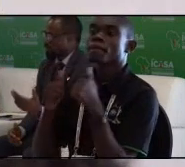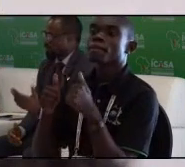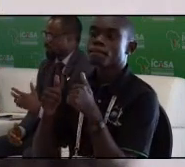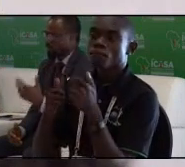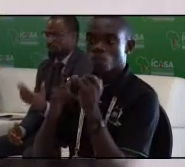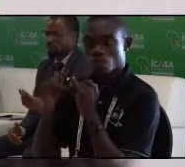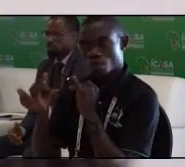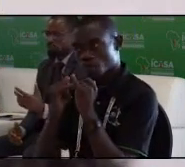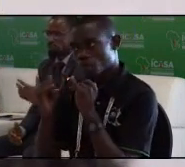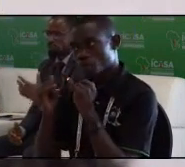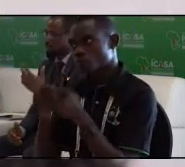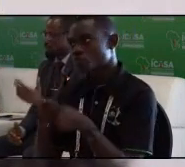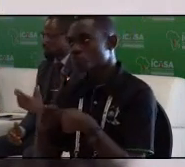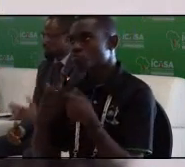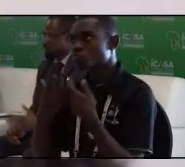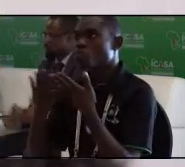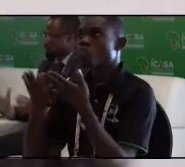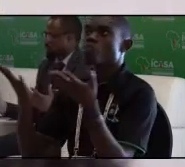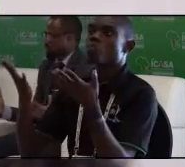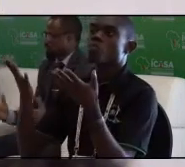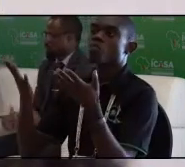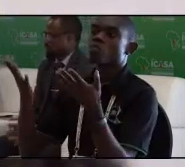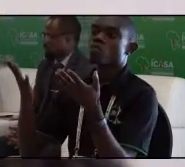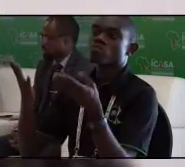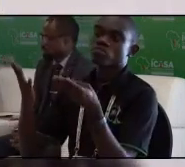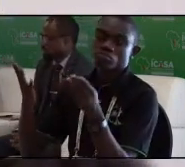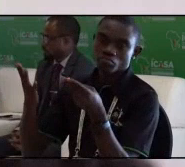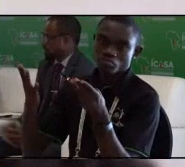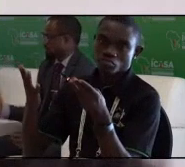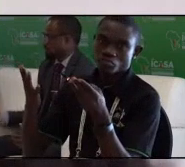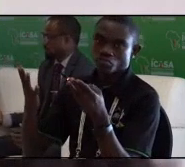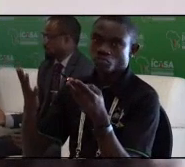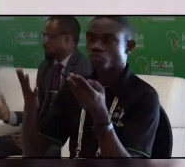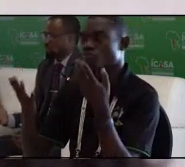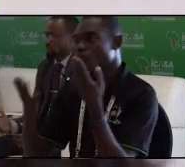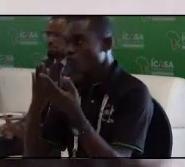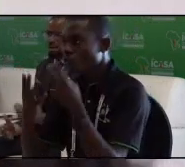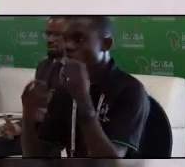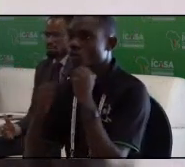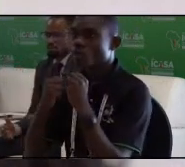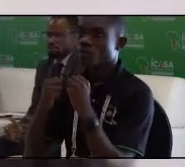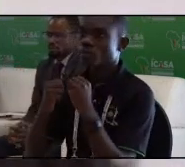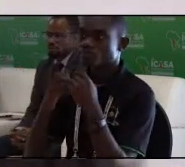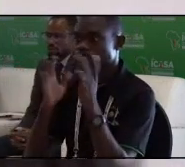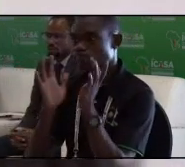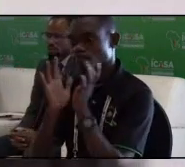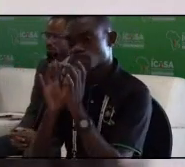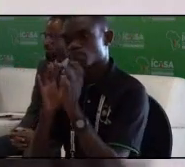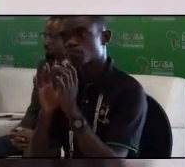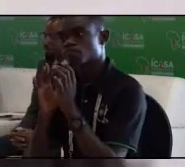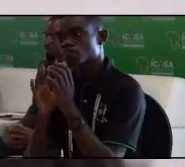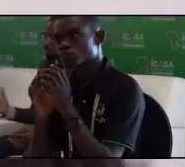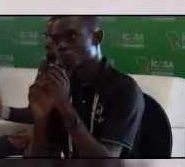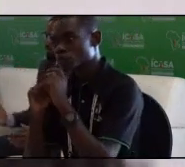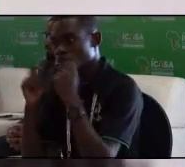proper messaging, was being delivered to the end users. And messaging, we leverage on the mass media, we leverage on IEC materials,